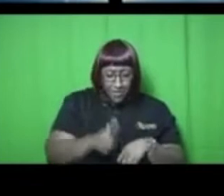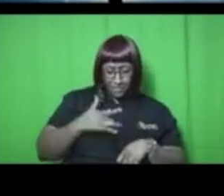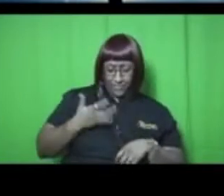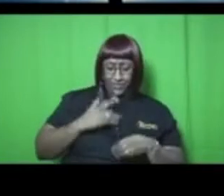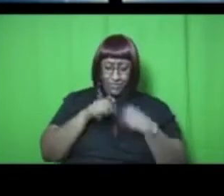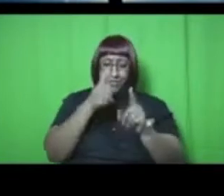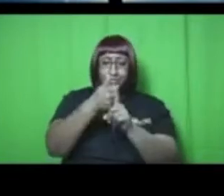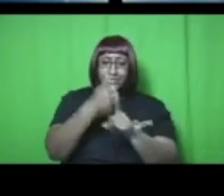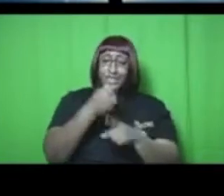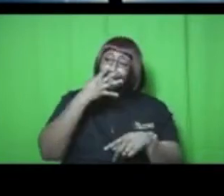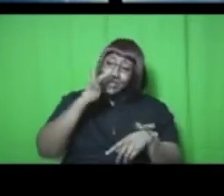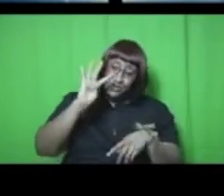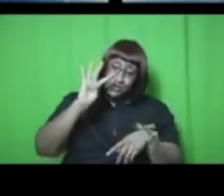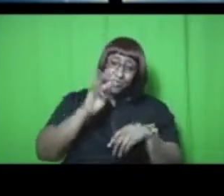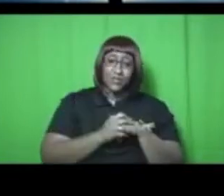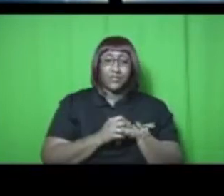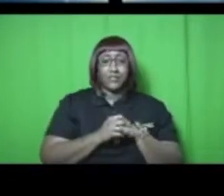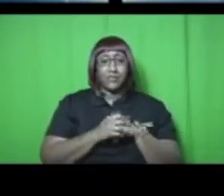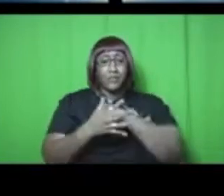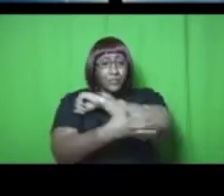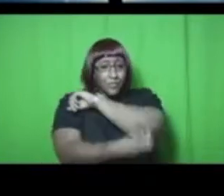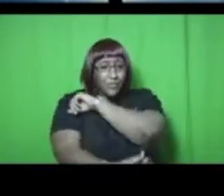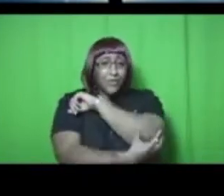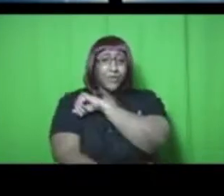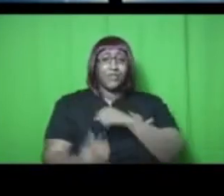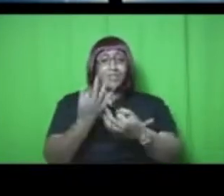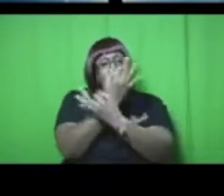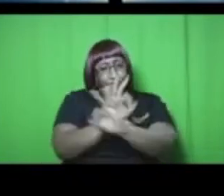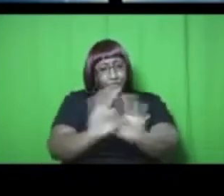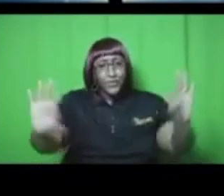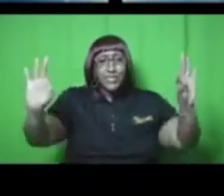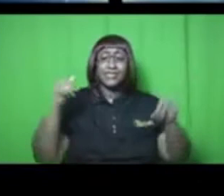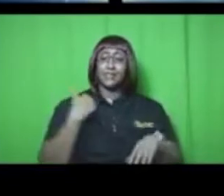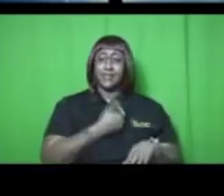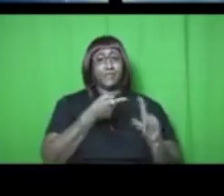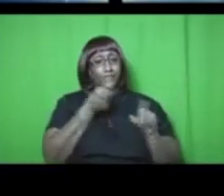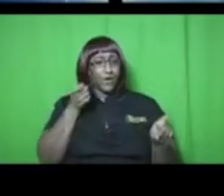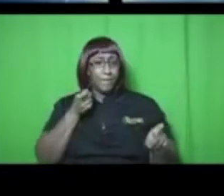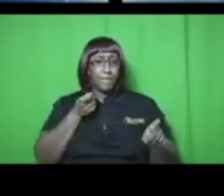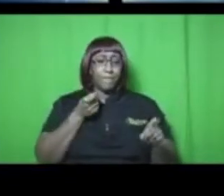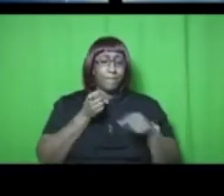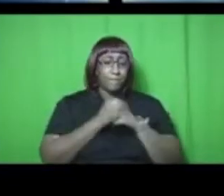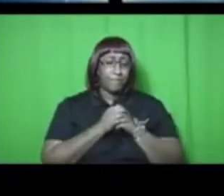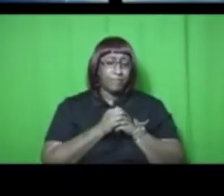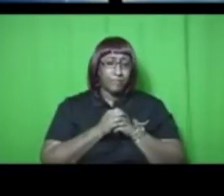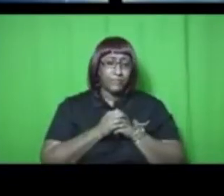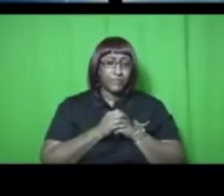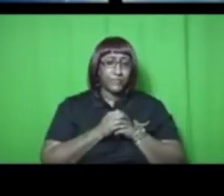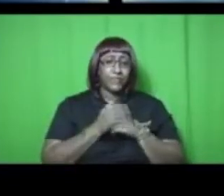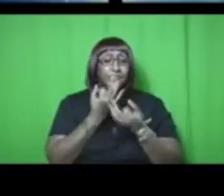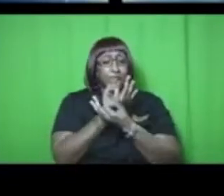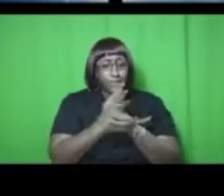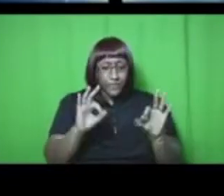self-esteem, ignorance, poverty. He frees us from Hershey to free